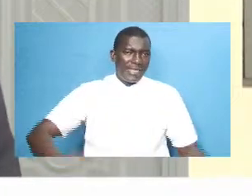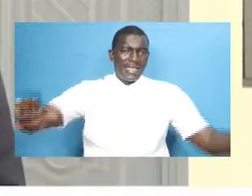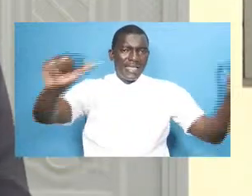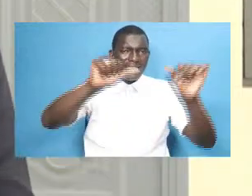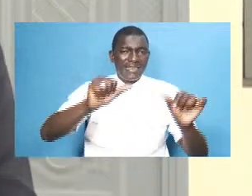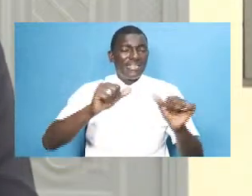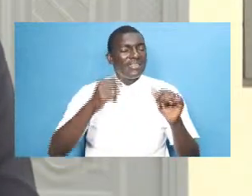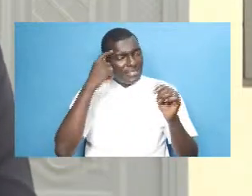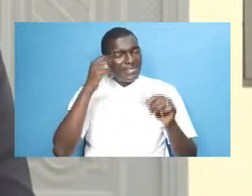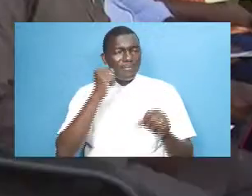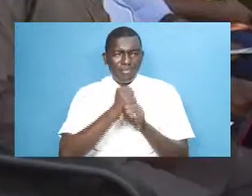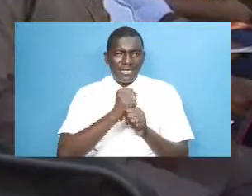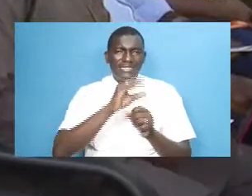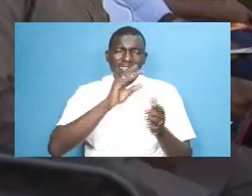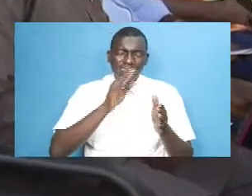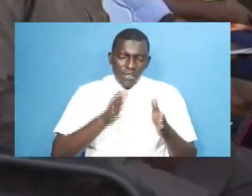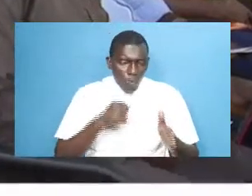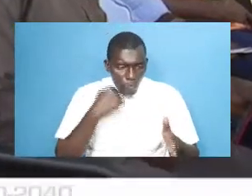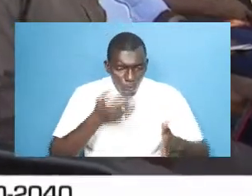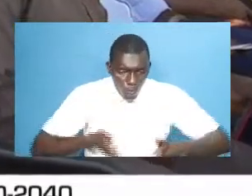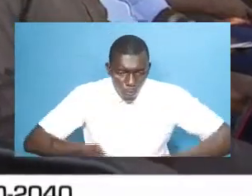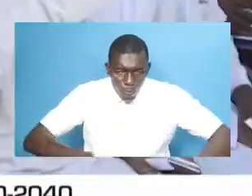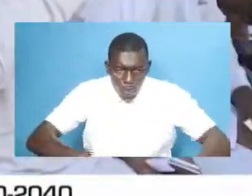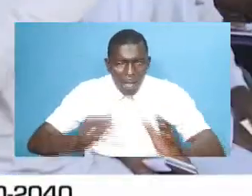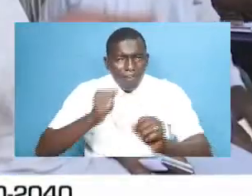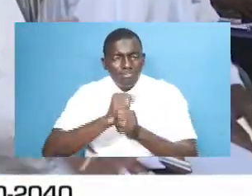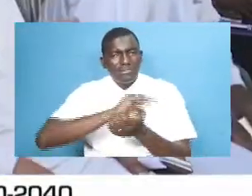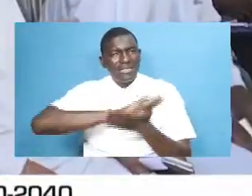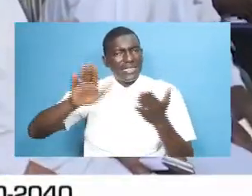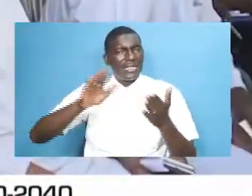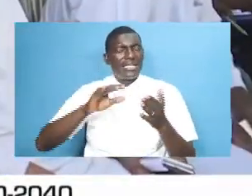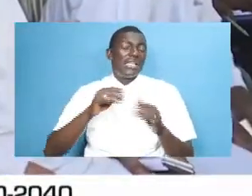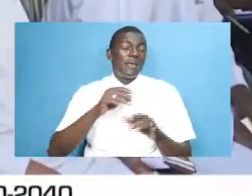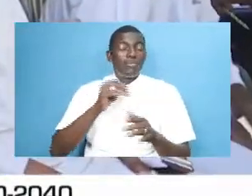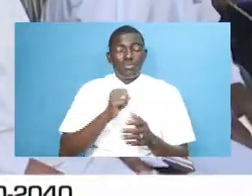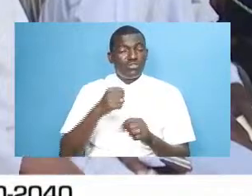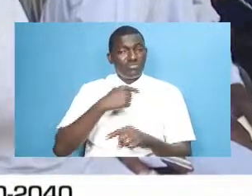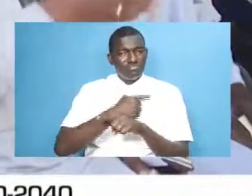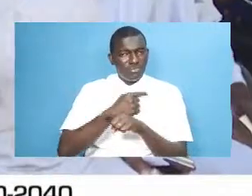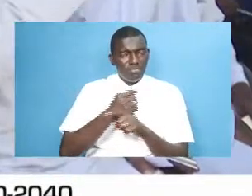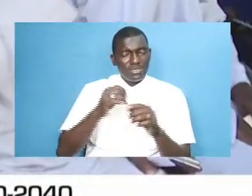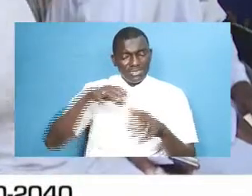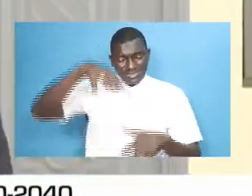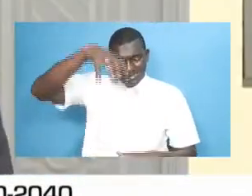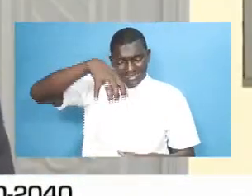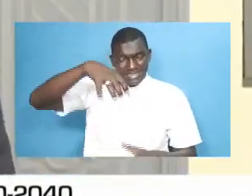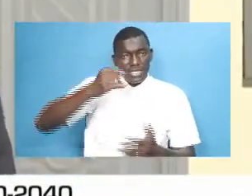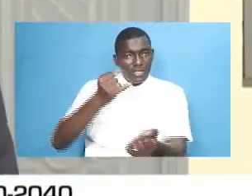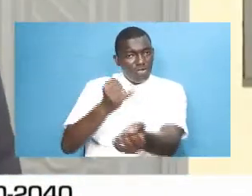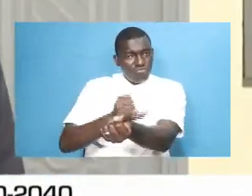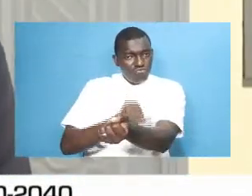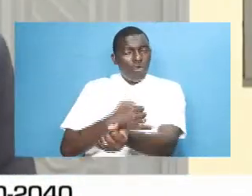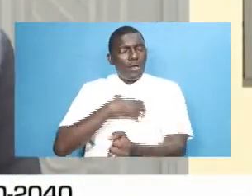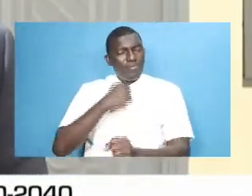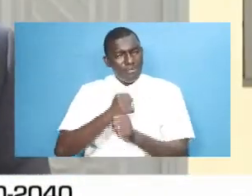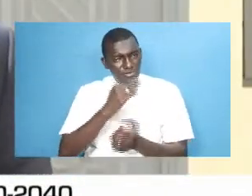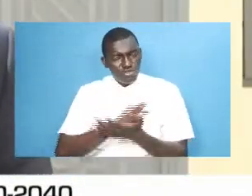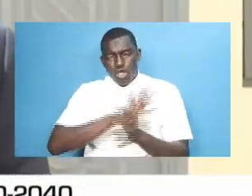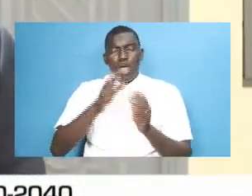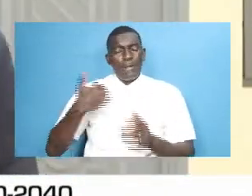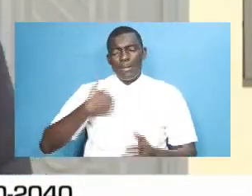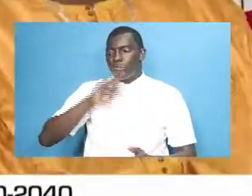As our city is growing rapidly, we want to ensure it becomes a place where all citizens can thrive.